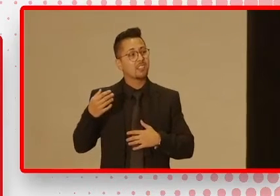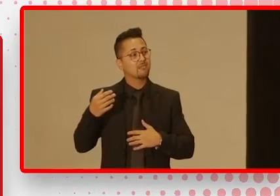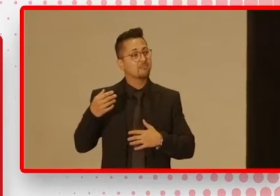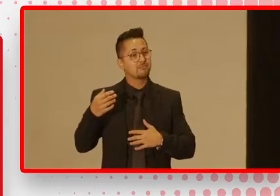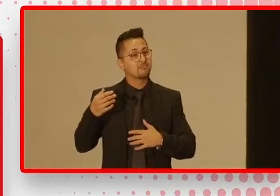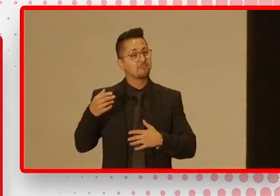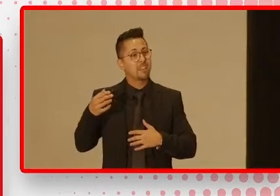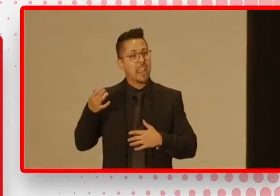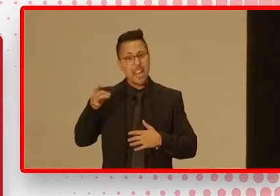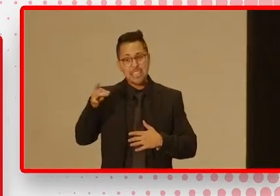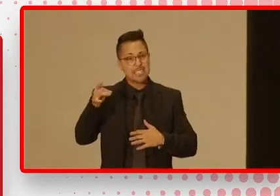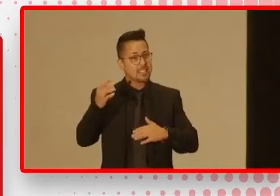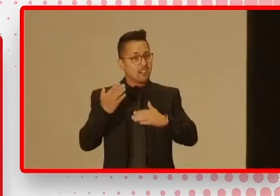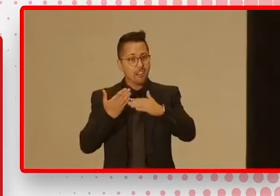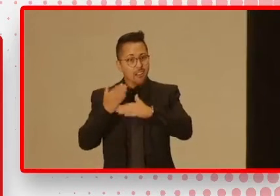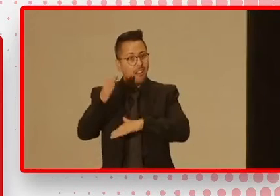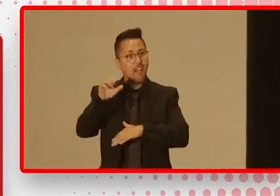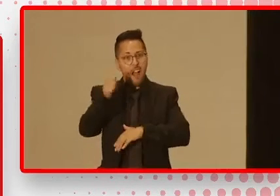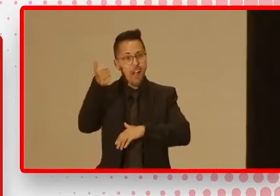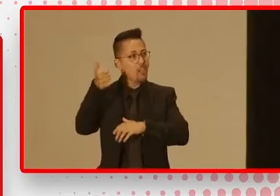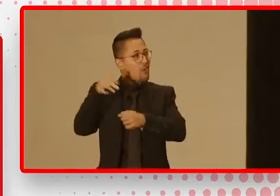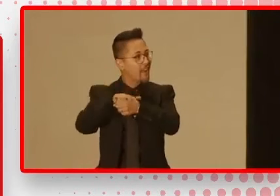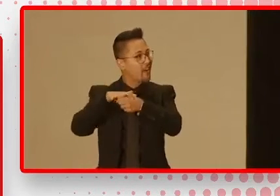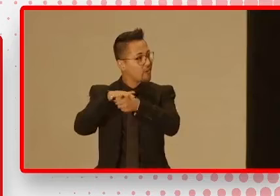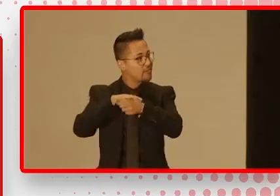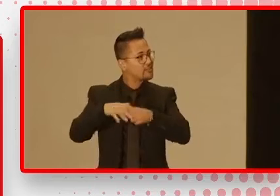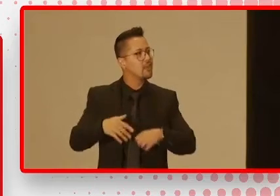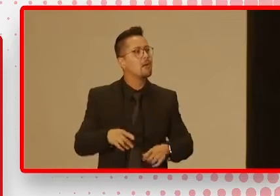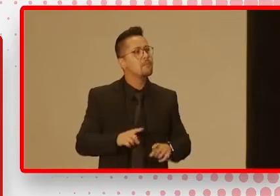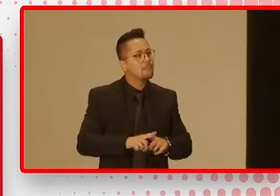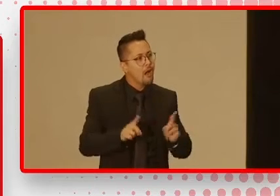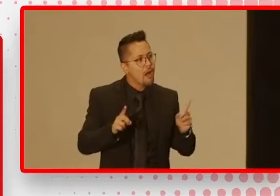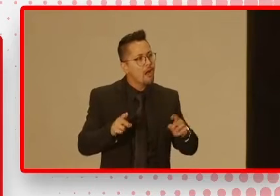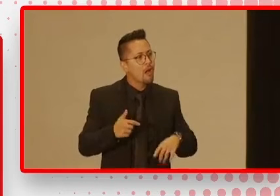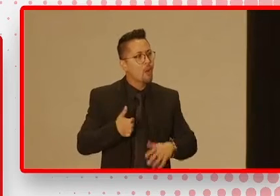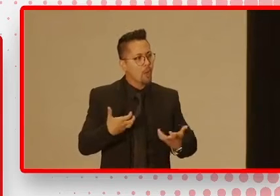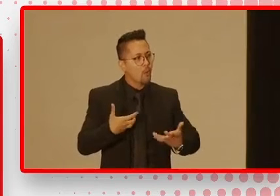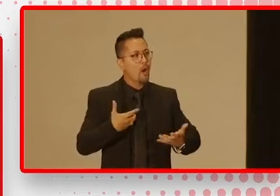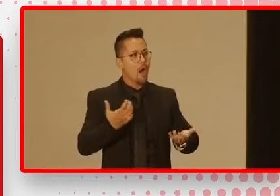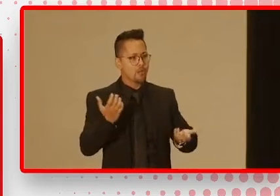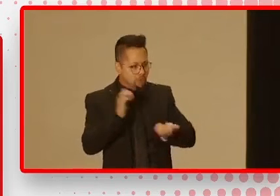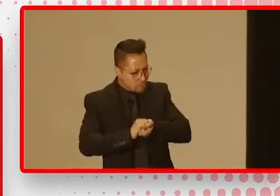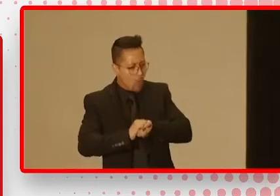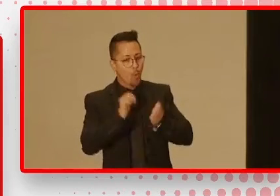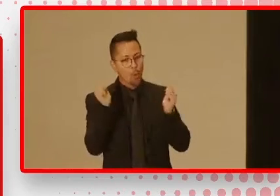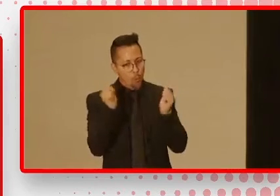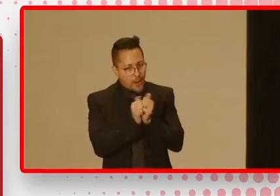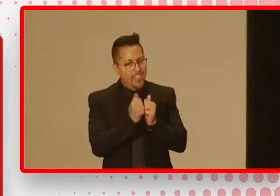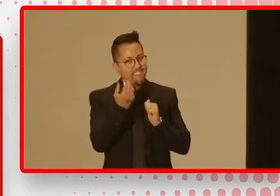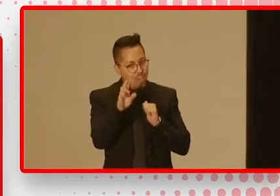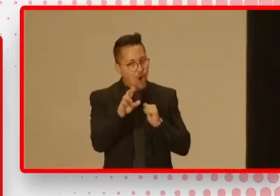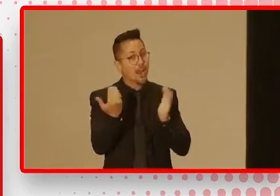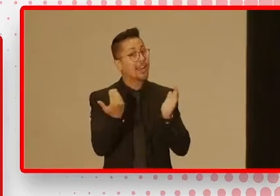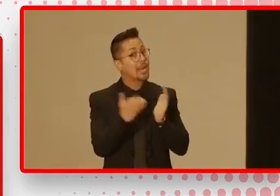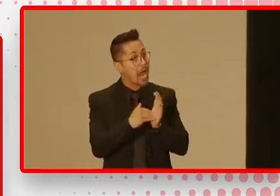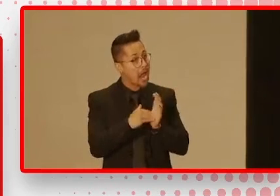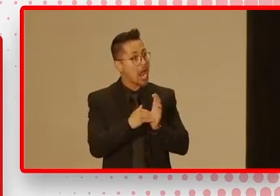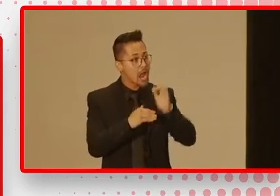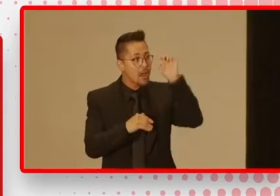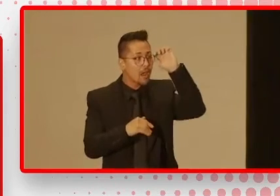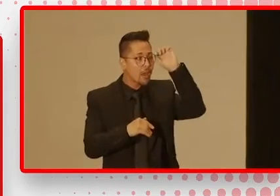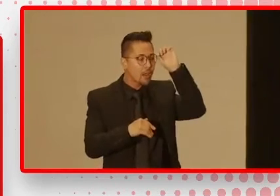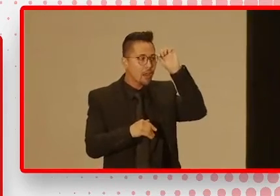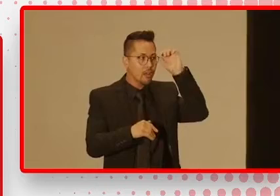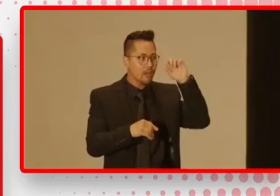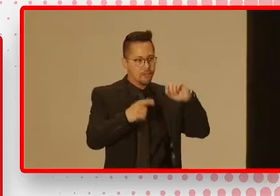and 8, you know what I mean? And, but we would like to work again with you all again with